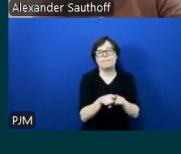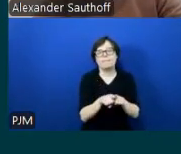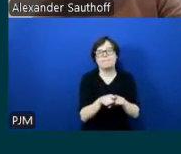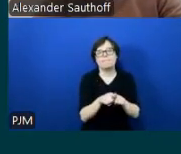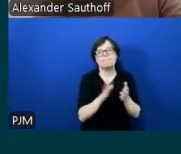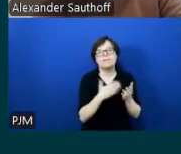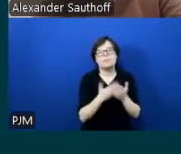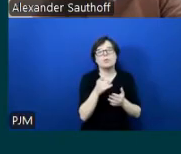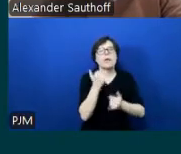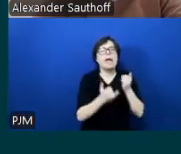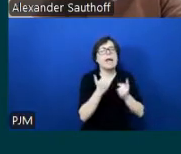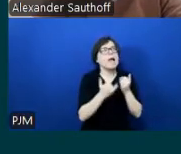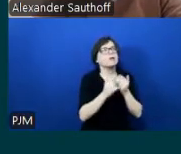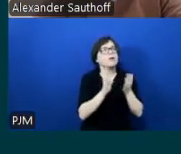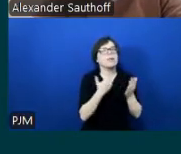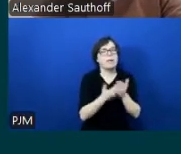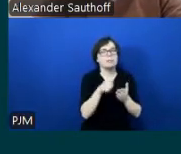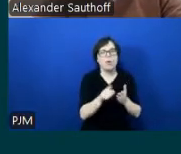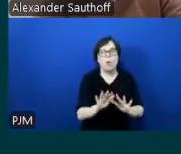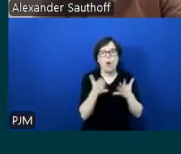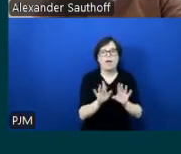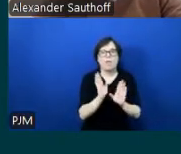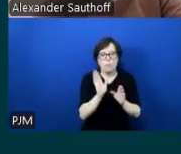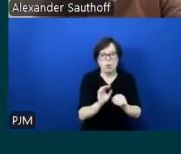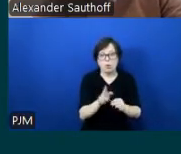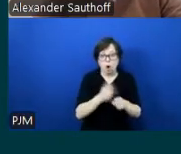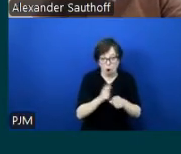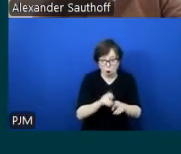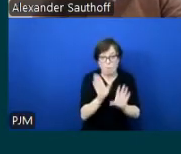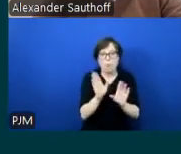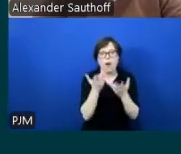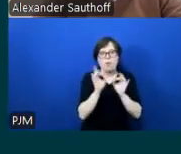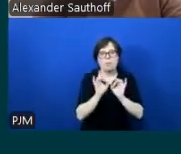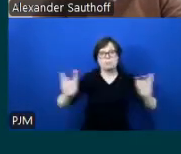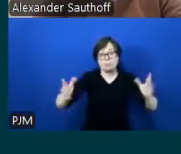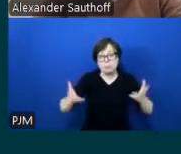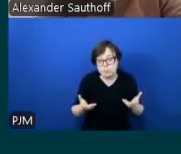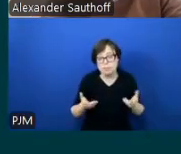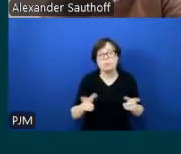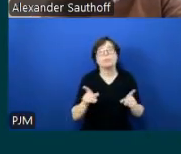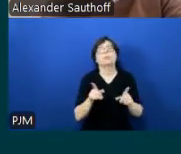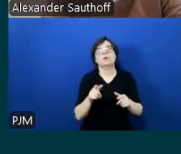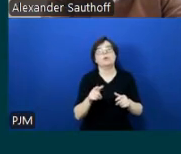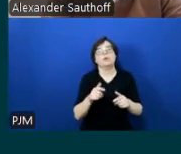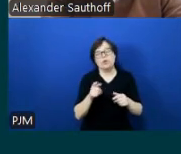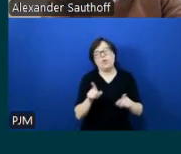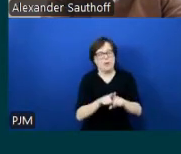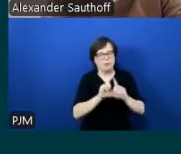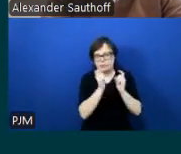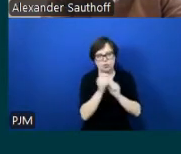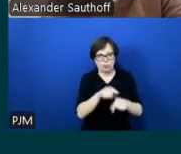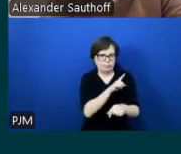a tree disease, and also biological criteria. And other criteria are, for example,